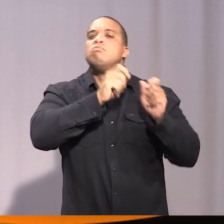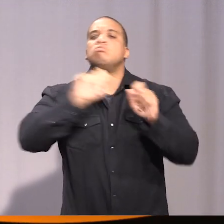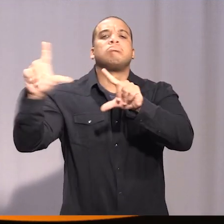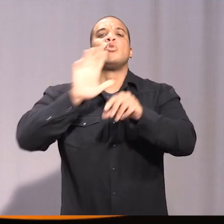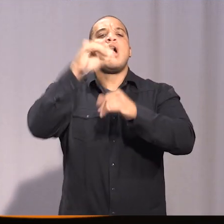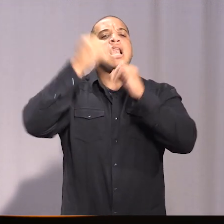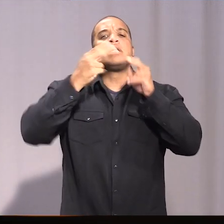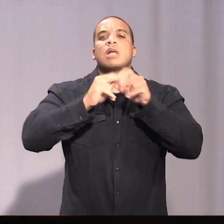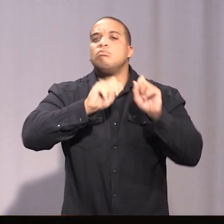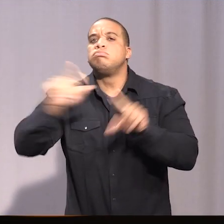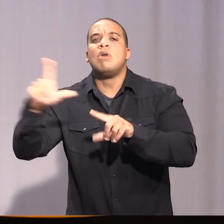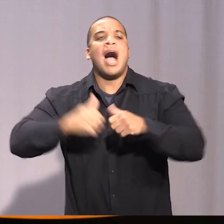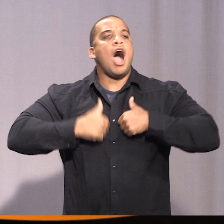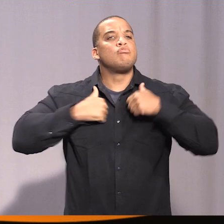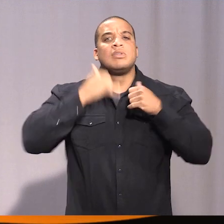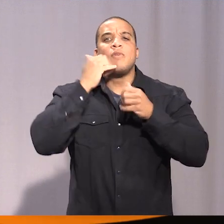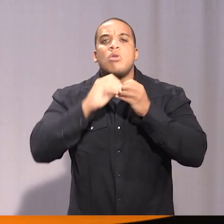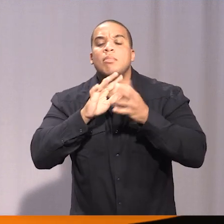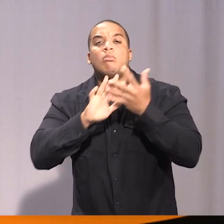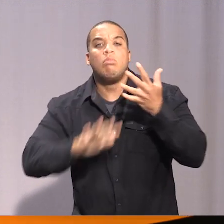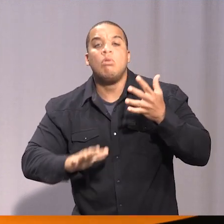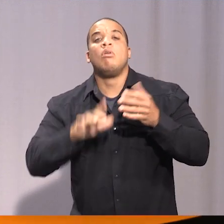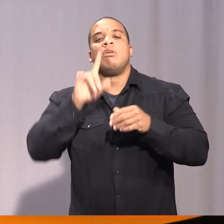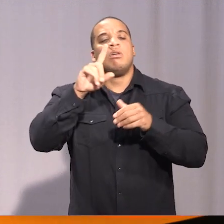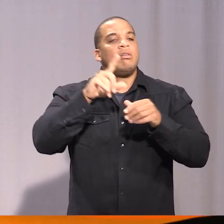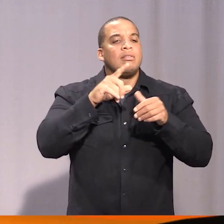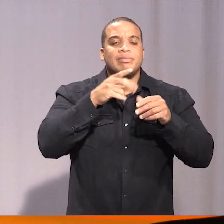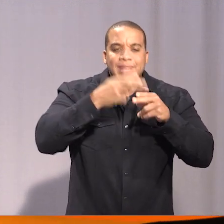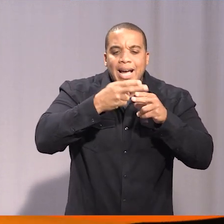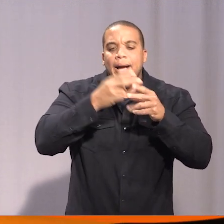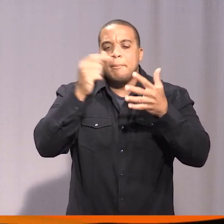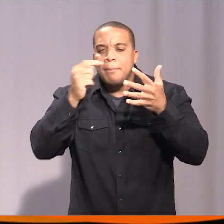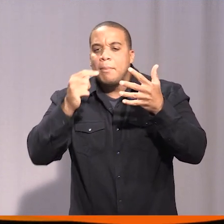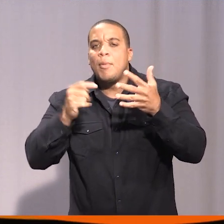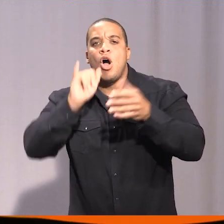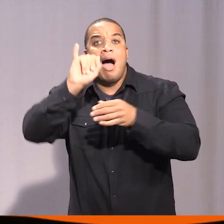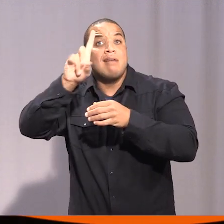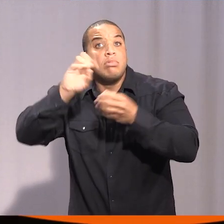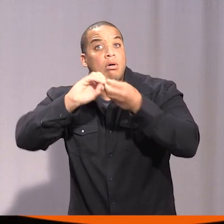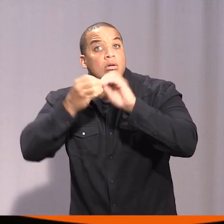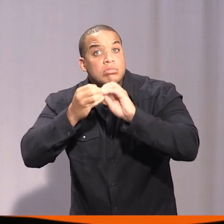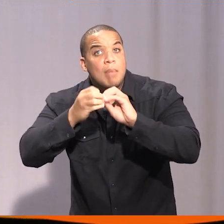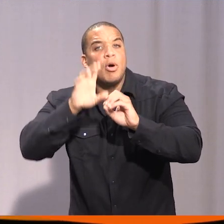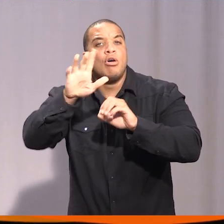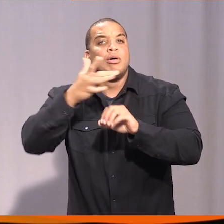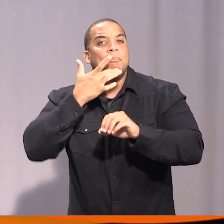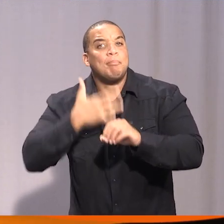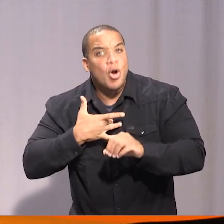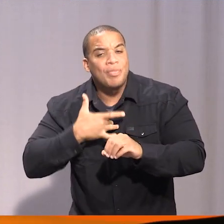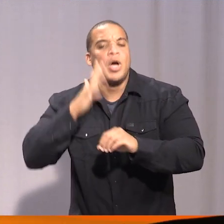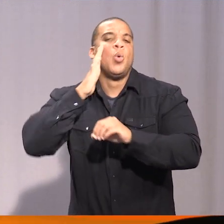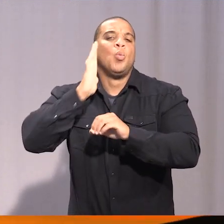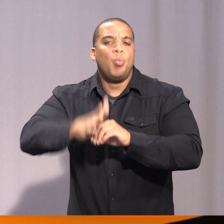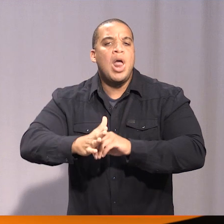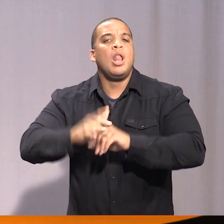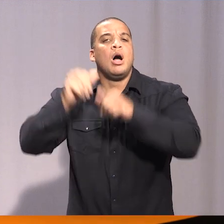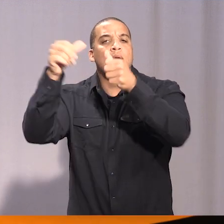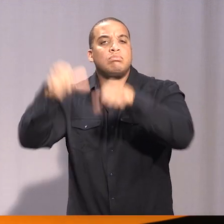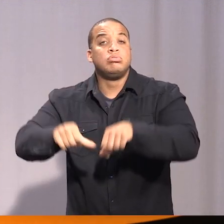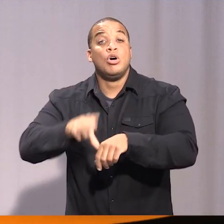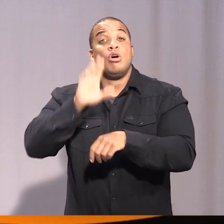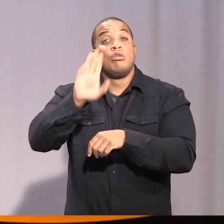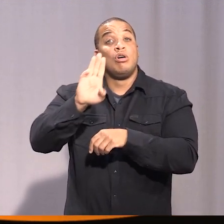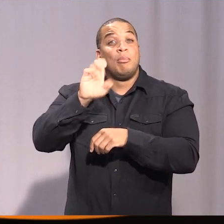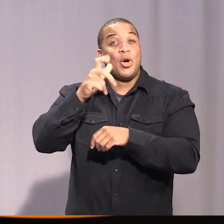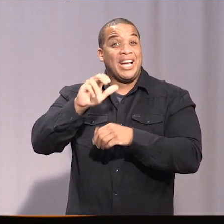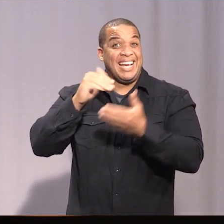login information, such as your first name, your last name, your ID number, and your date of birth. Your Bergen email